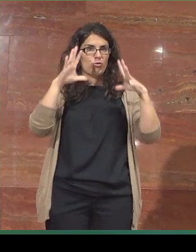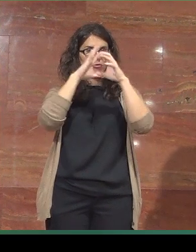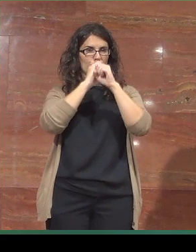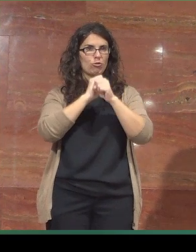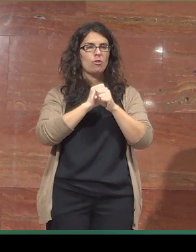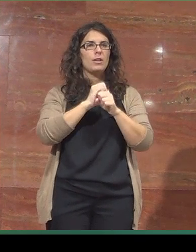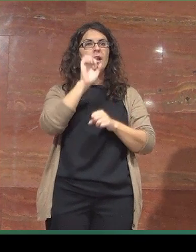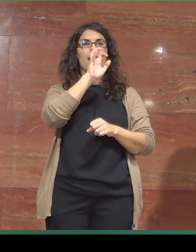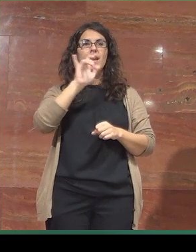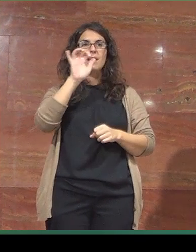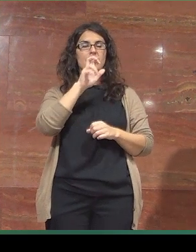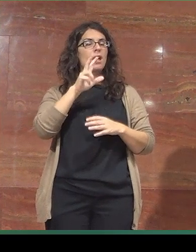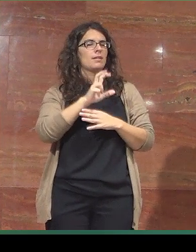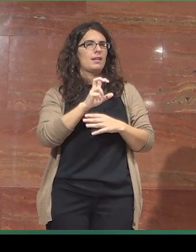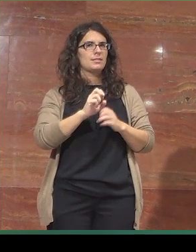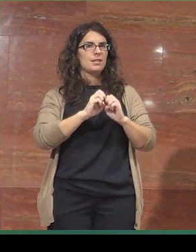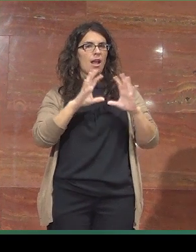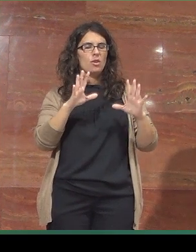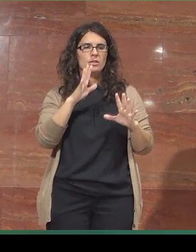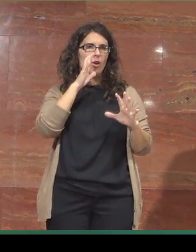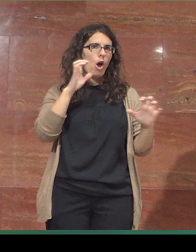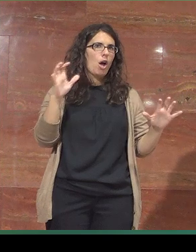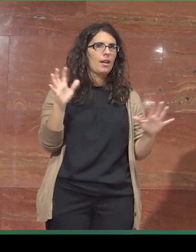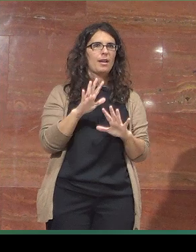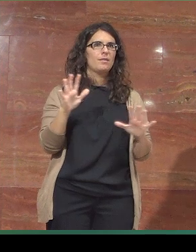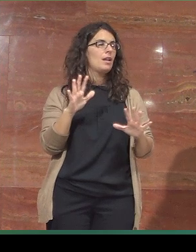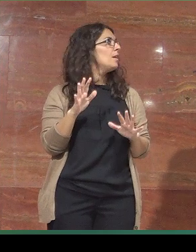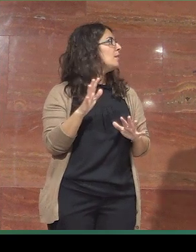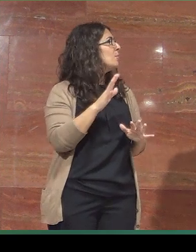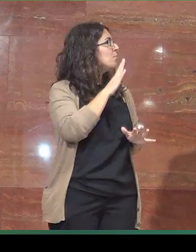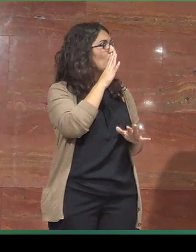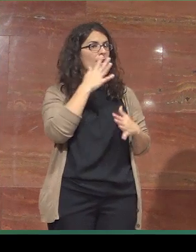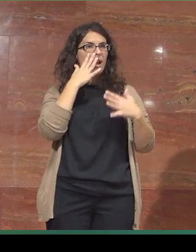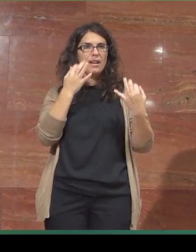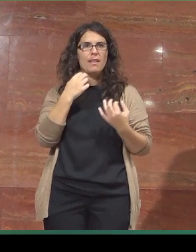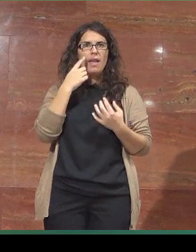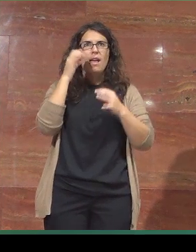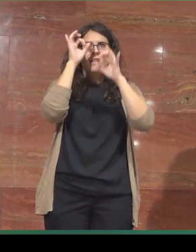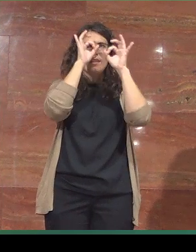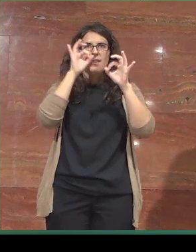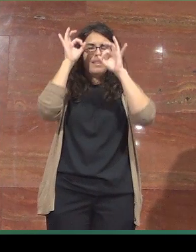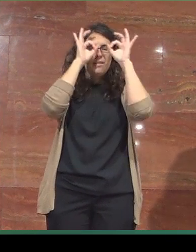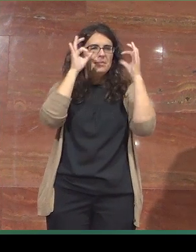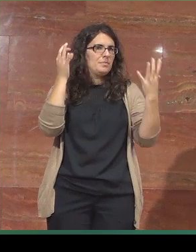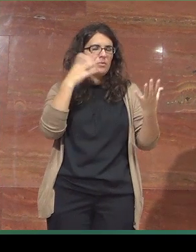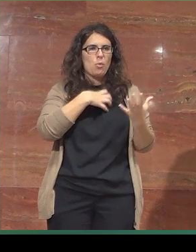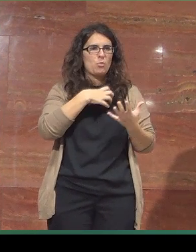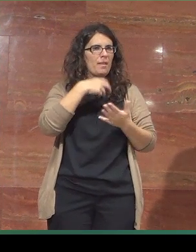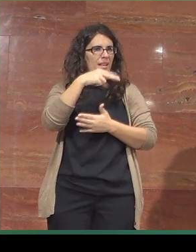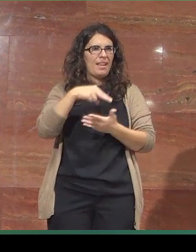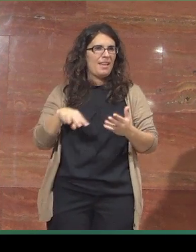horrible. You have no idea where you are, you can't read anything, you can't see anything. In that particular